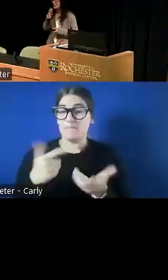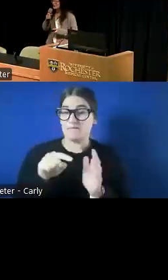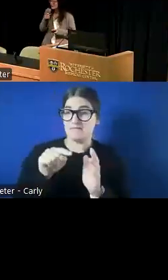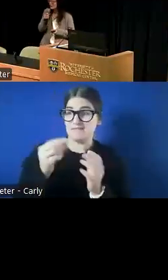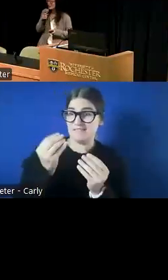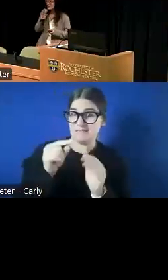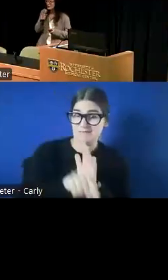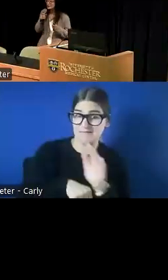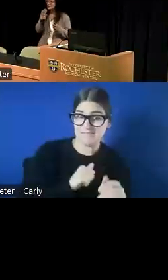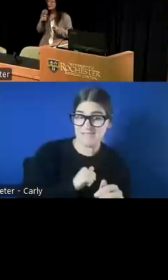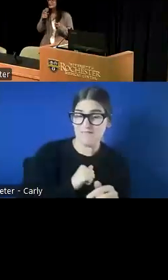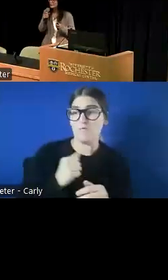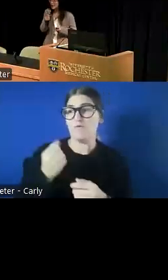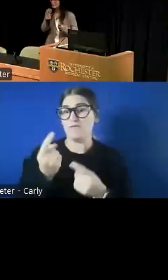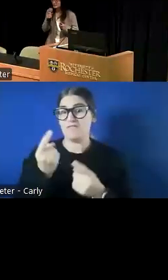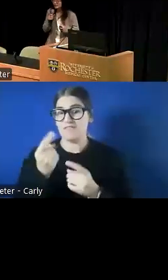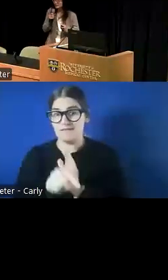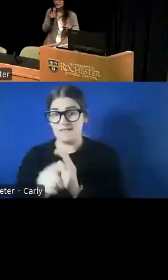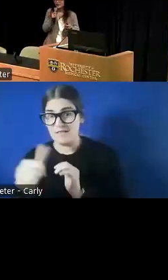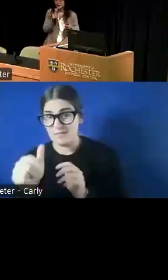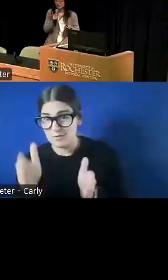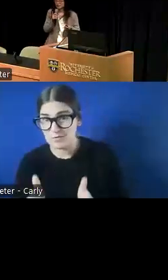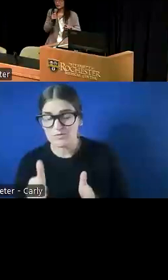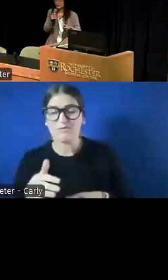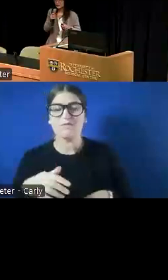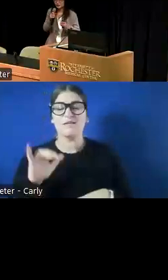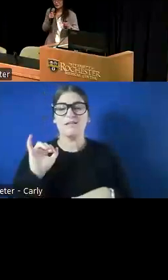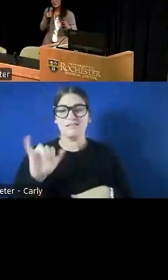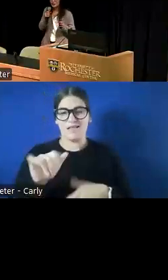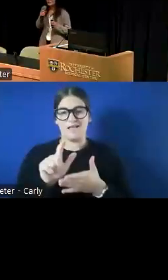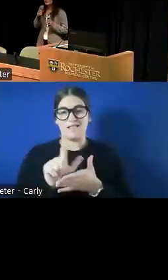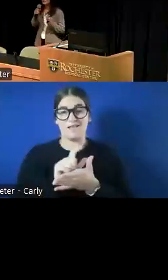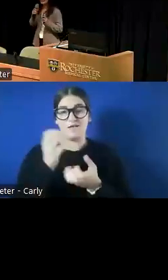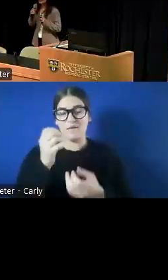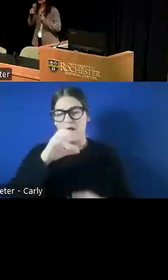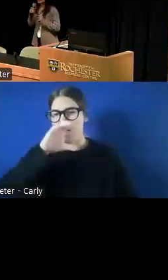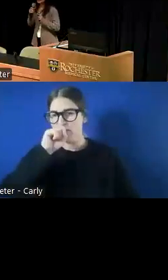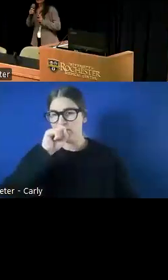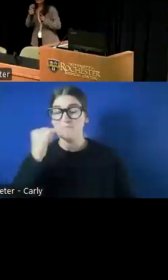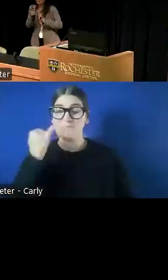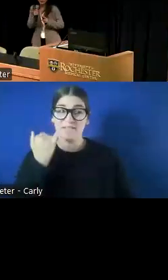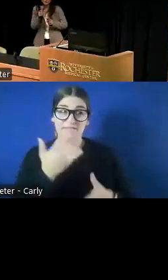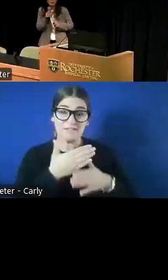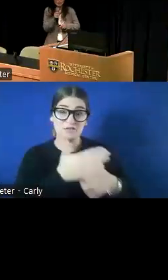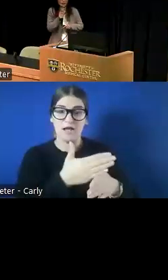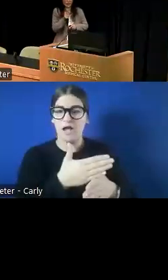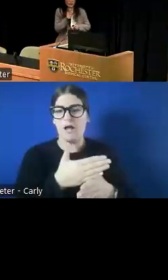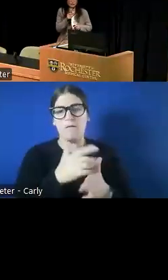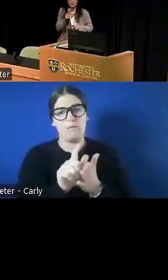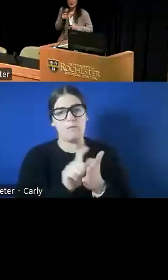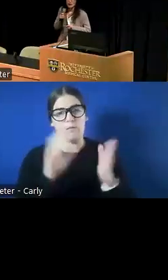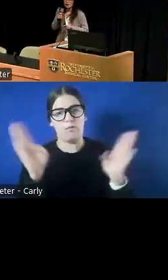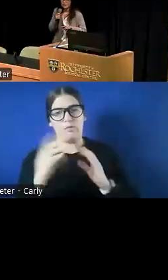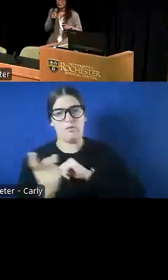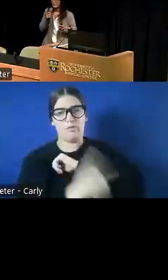or homicidal thoughts, they're legally bound to keep that information. If they share that with anybody, they get into legal trouble. And